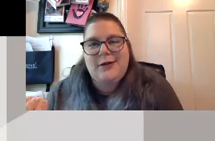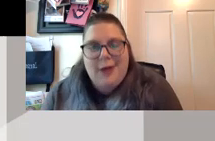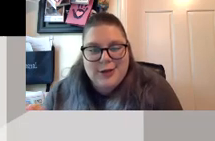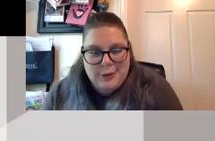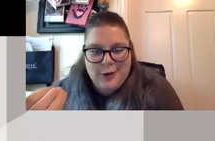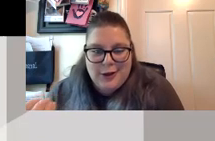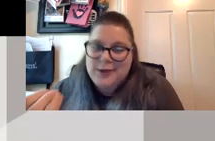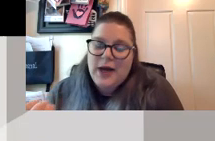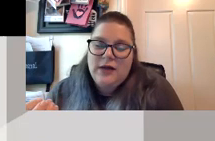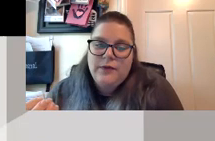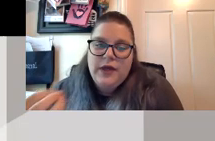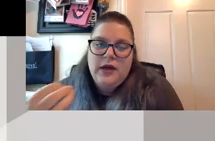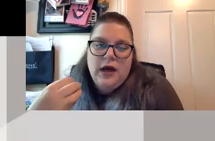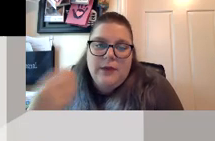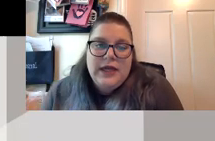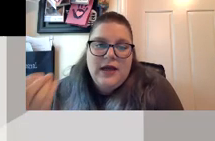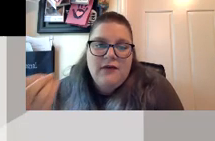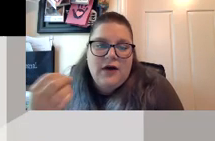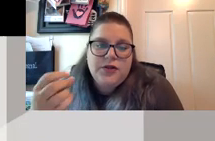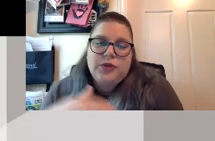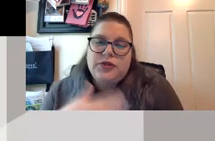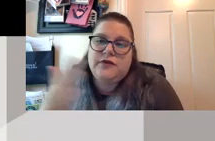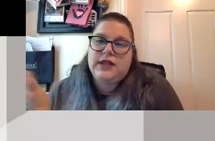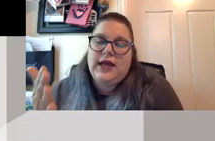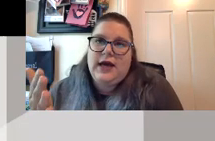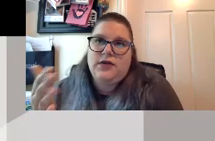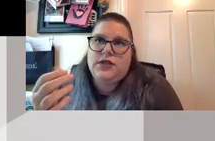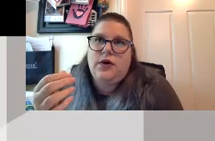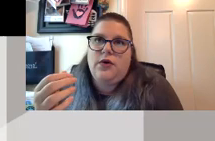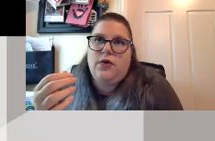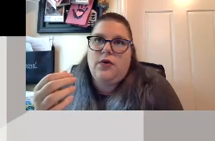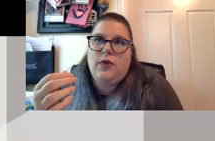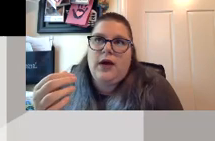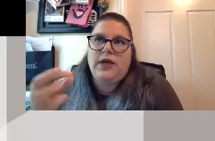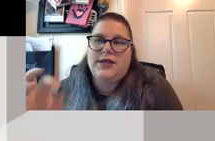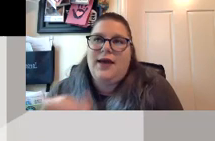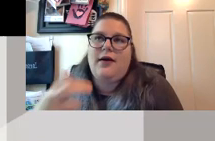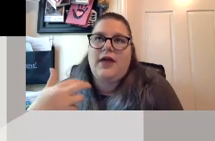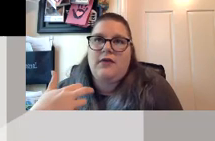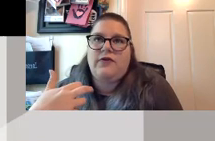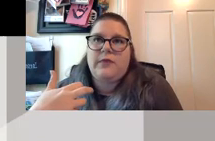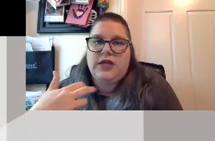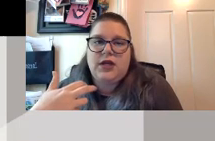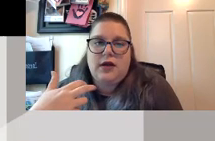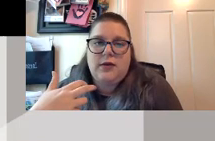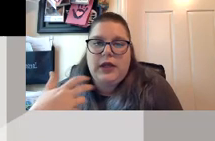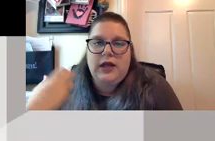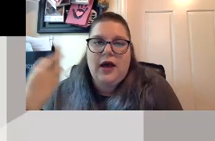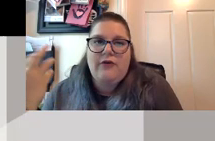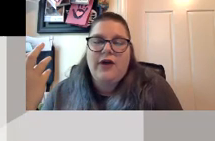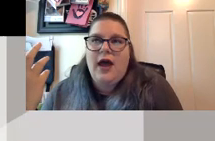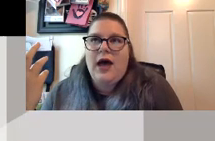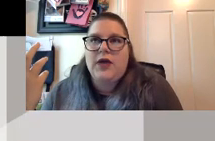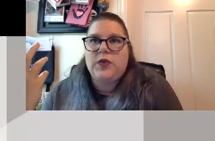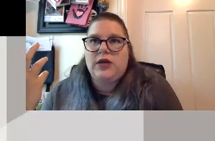be in a logical order as well. A PDF also preserves the layout. So well, we could take all that information on a